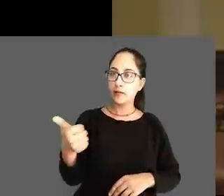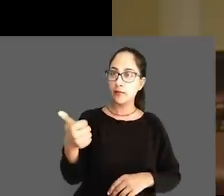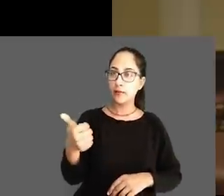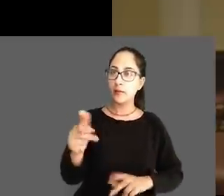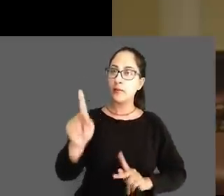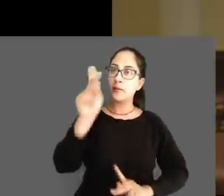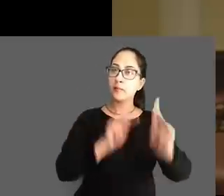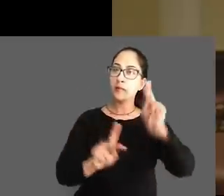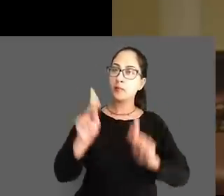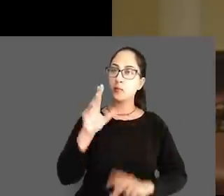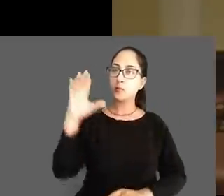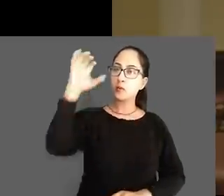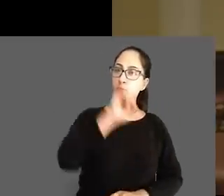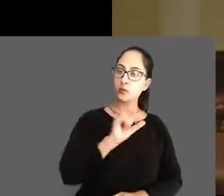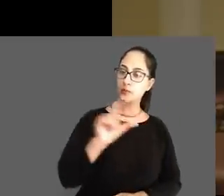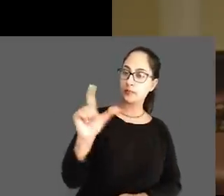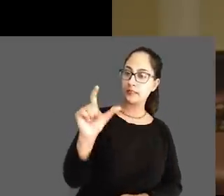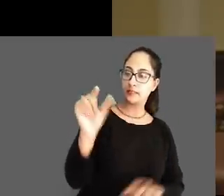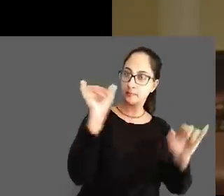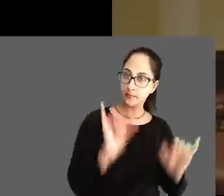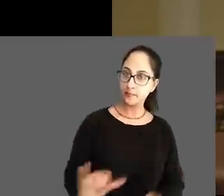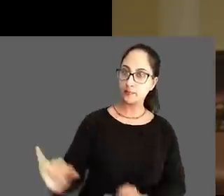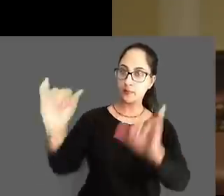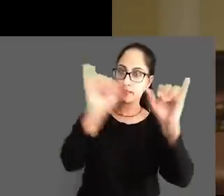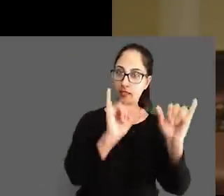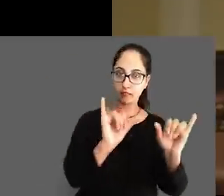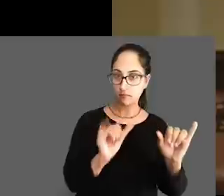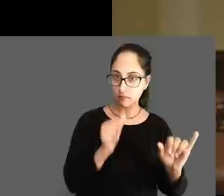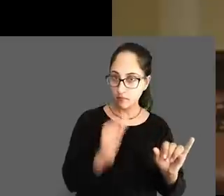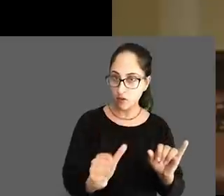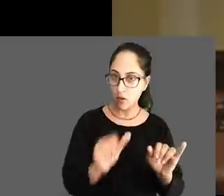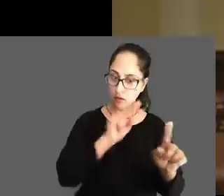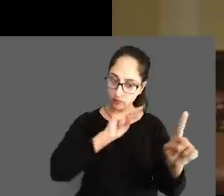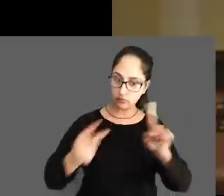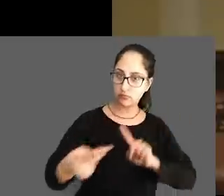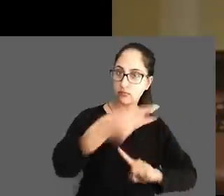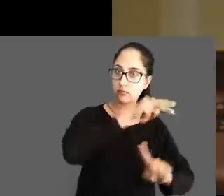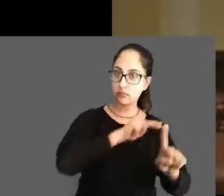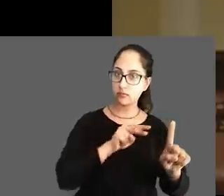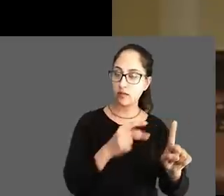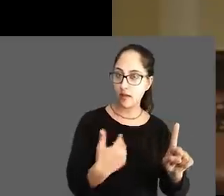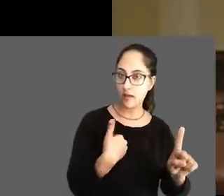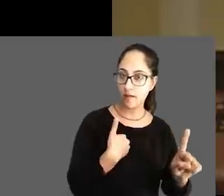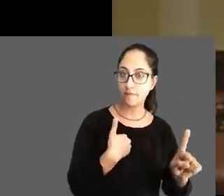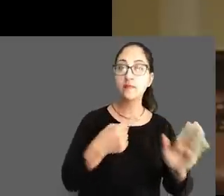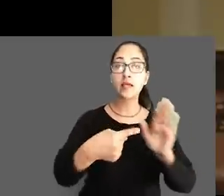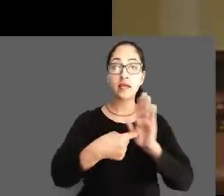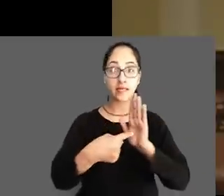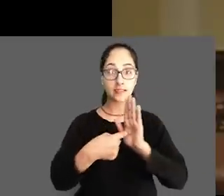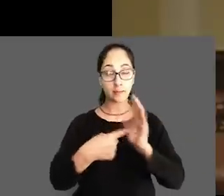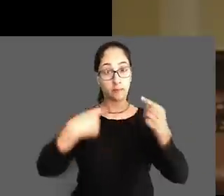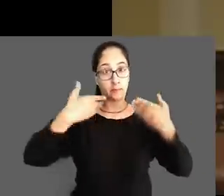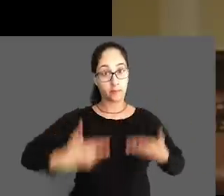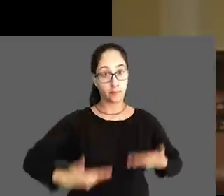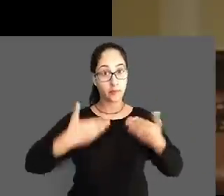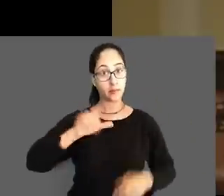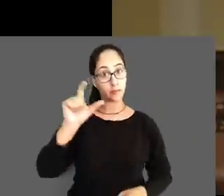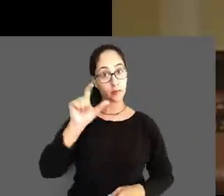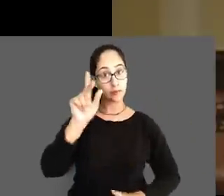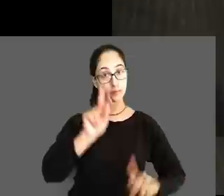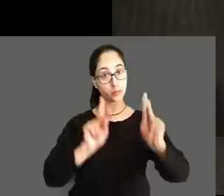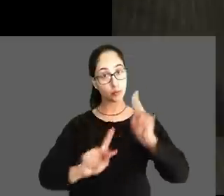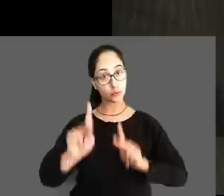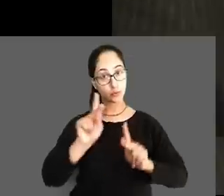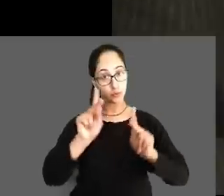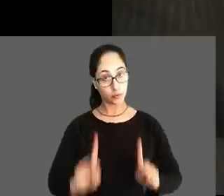Greek Orthodox or a Russian Orthodox or a Protestant or a Catholic, I think you'd say to me, but you don't understand the Christian